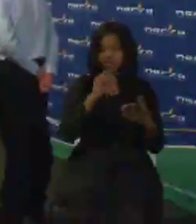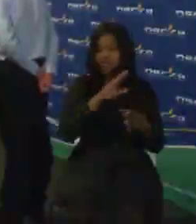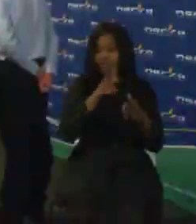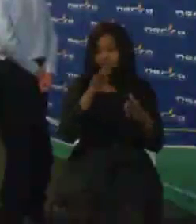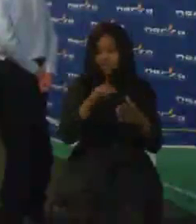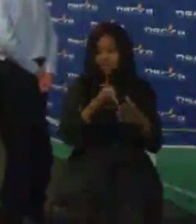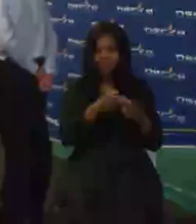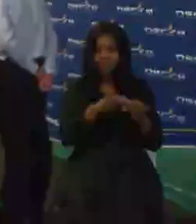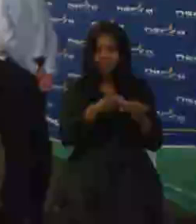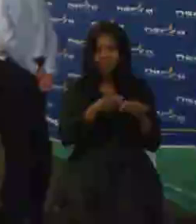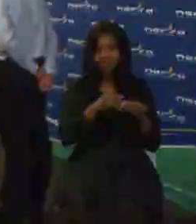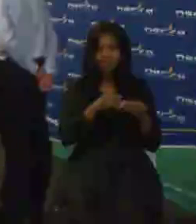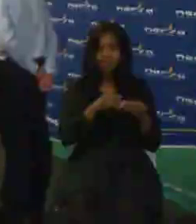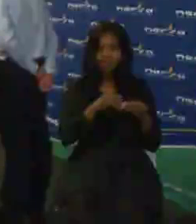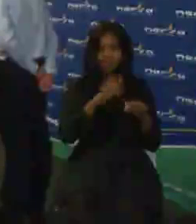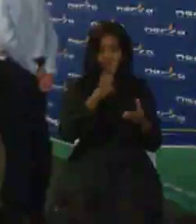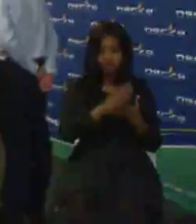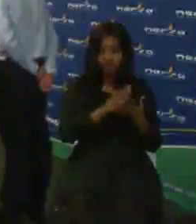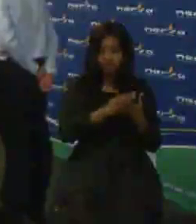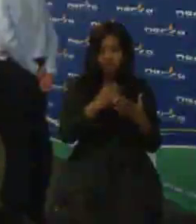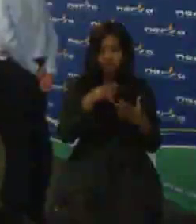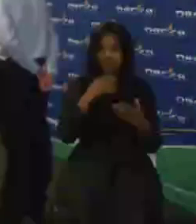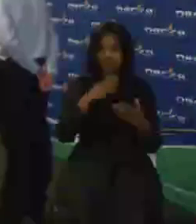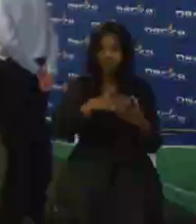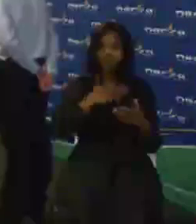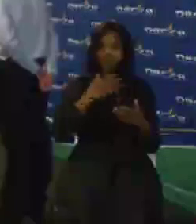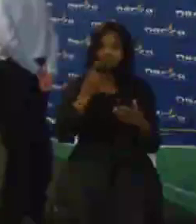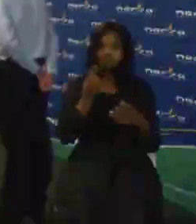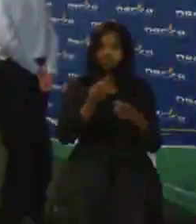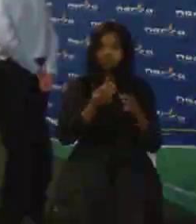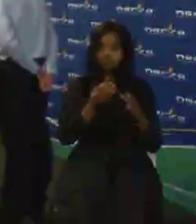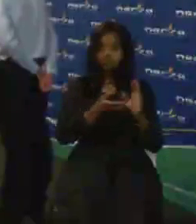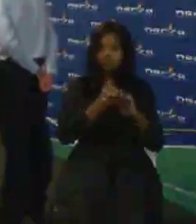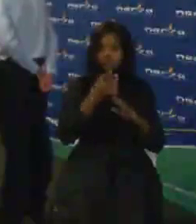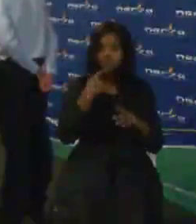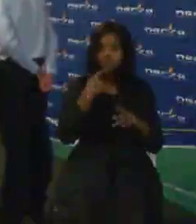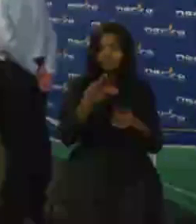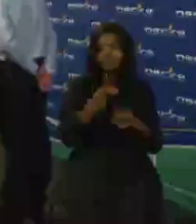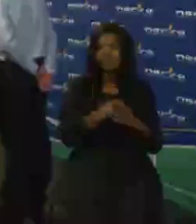there, surely our role is to go and say,